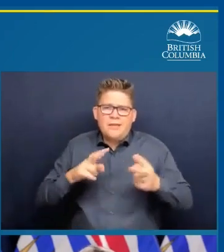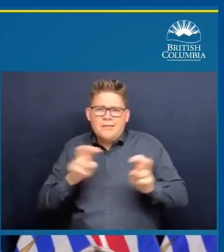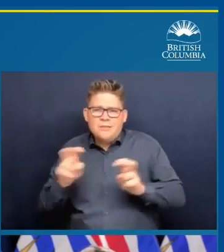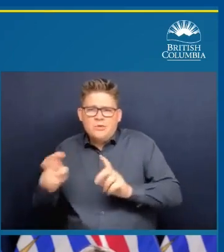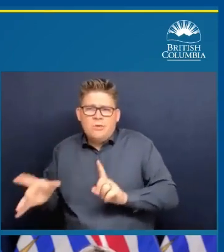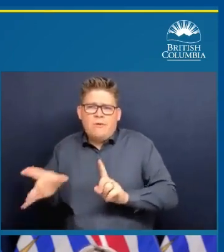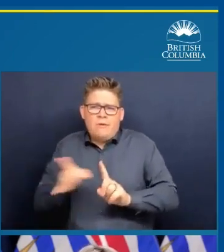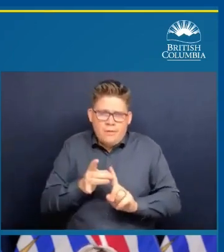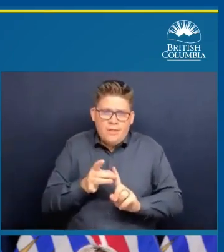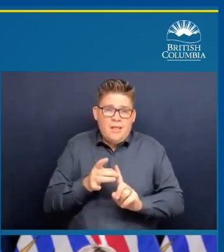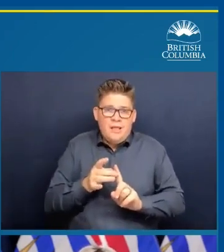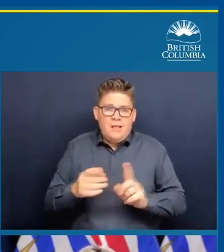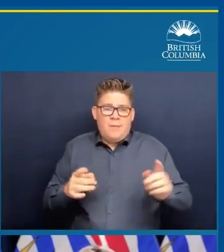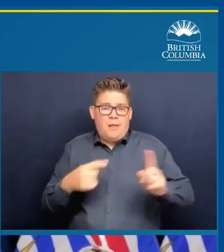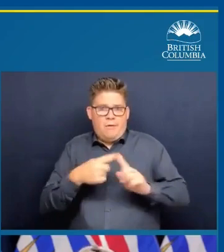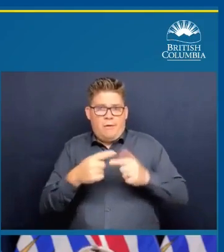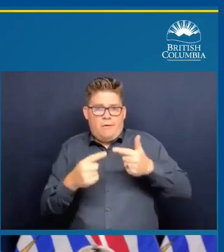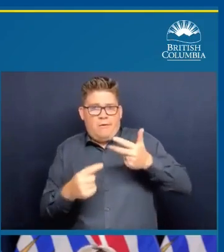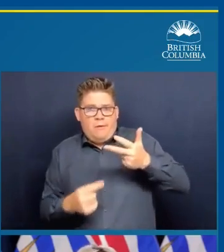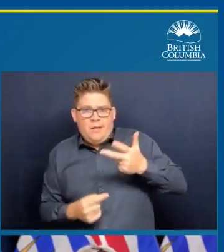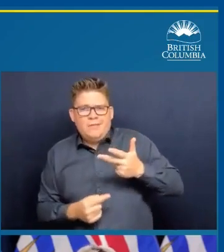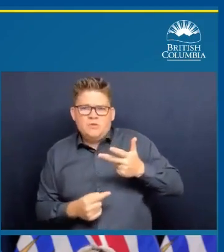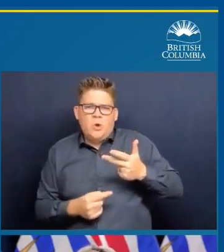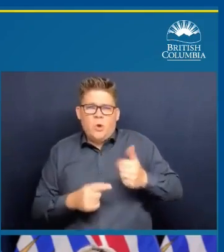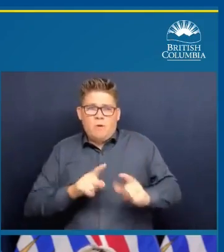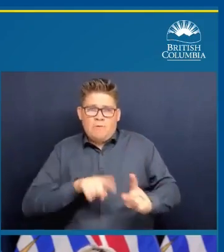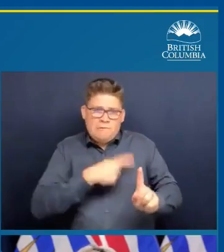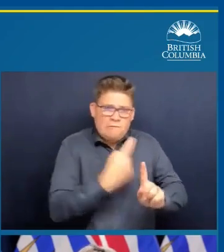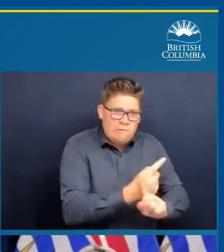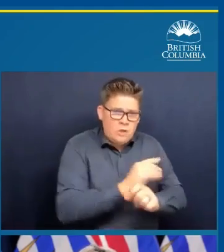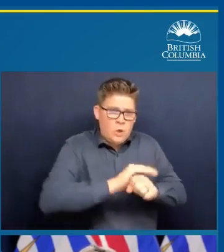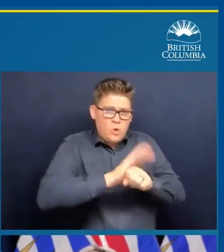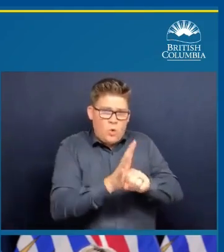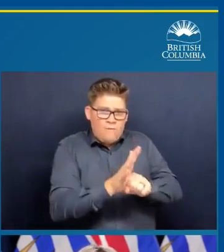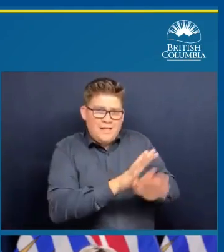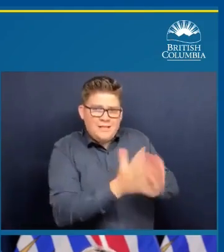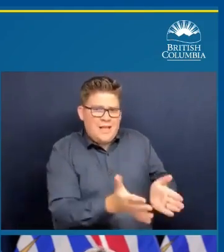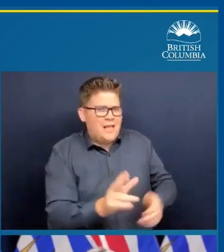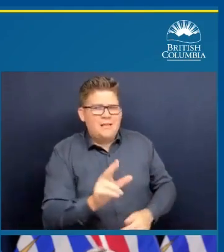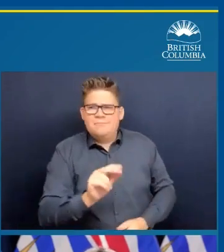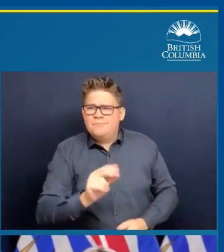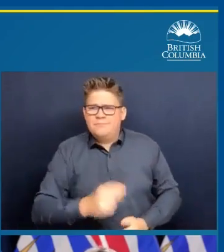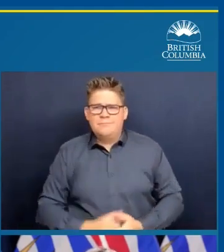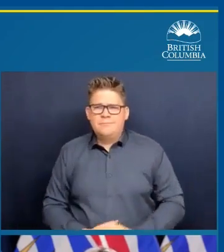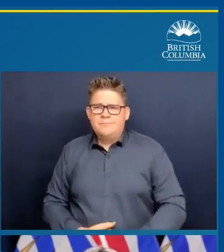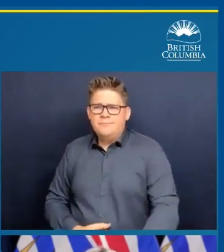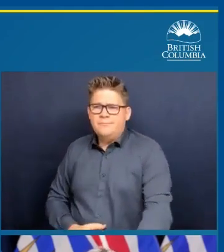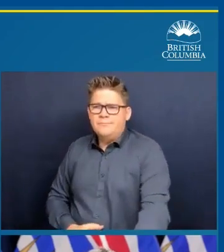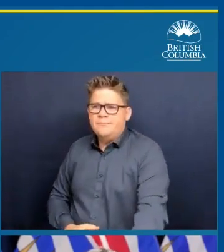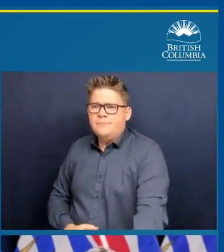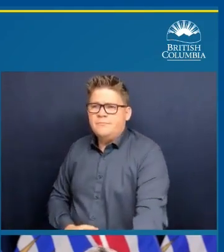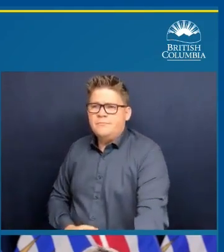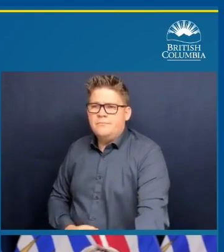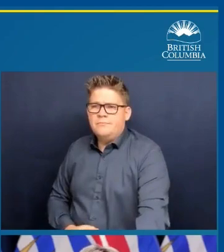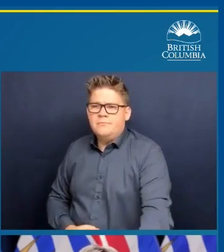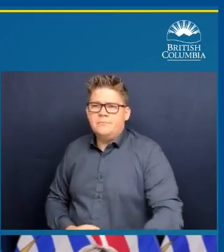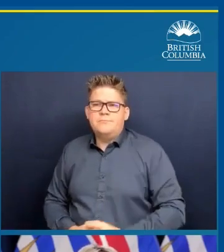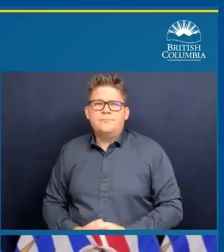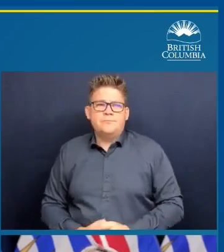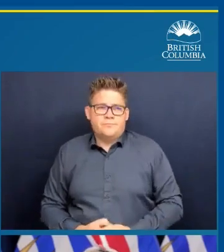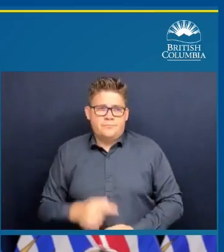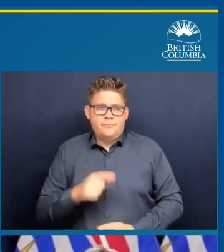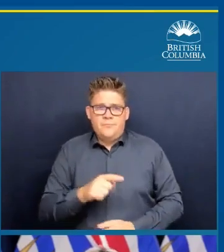If we look again at hospitalizations and we standardize it by age, again, clearly we see